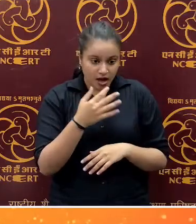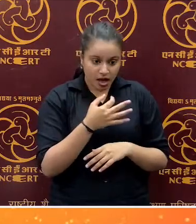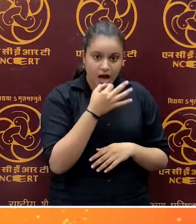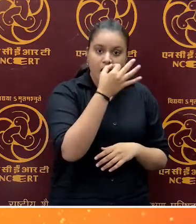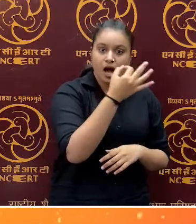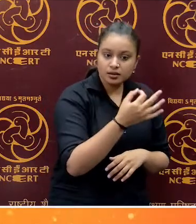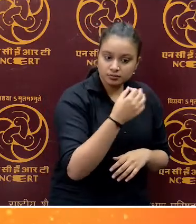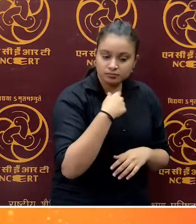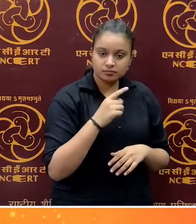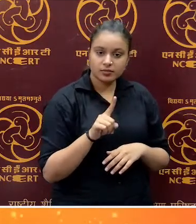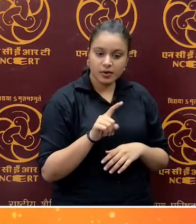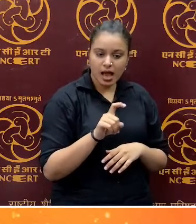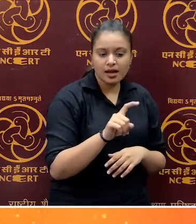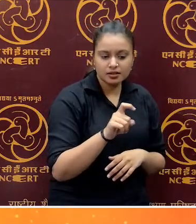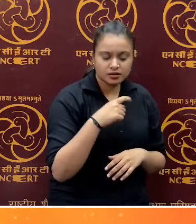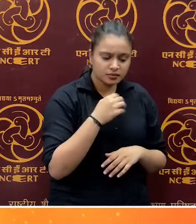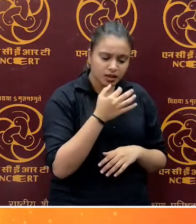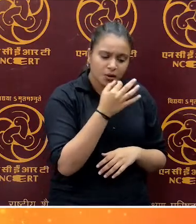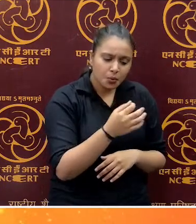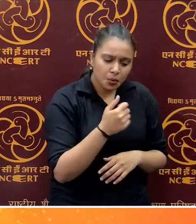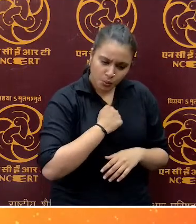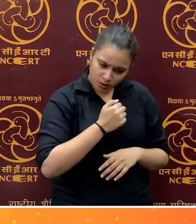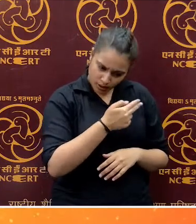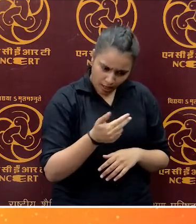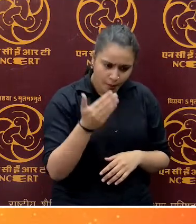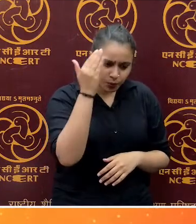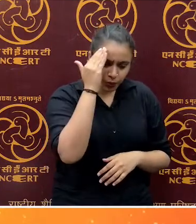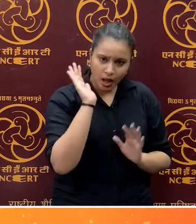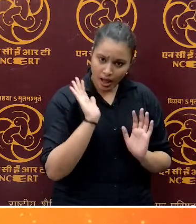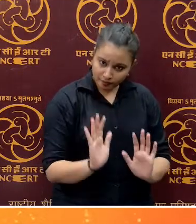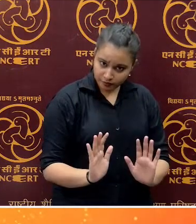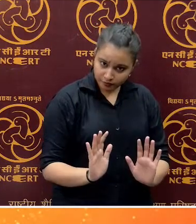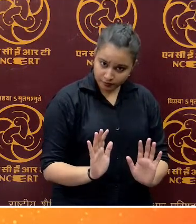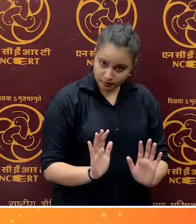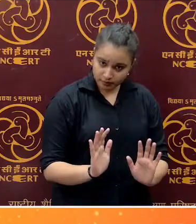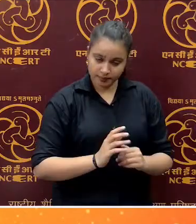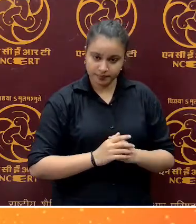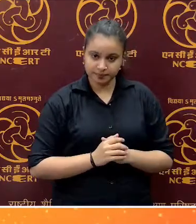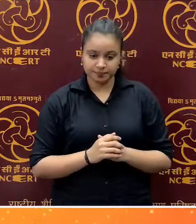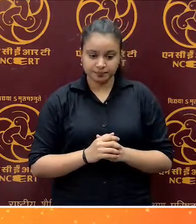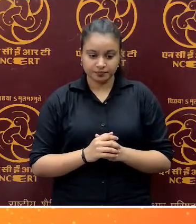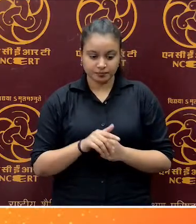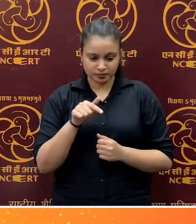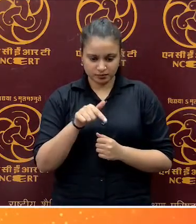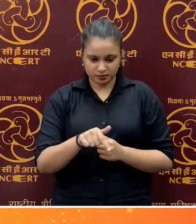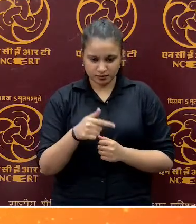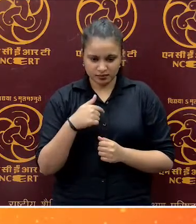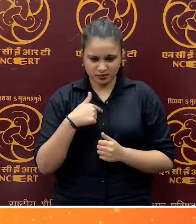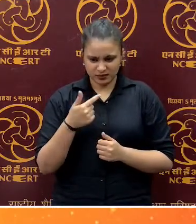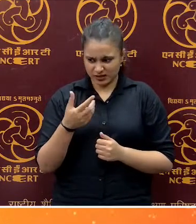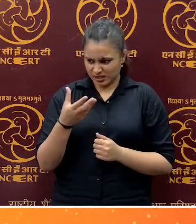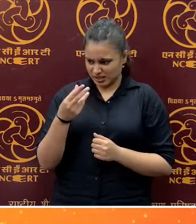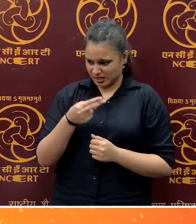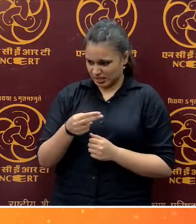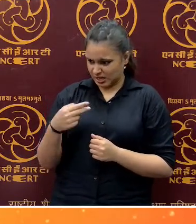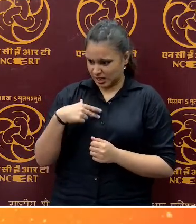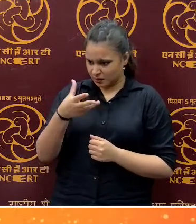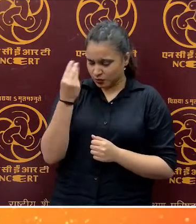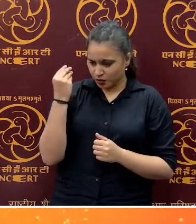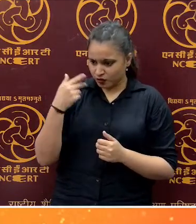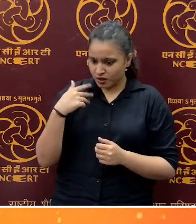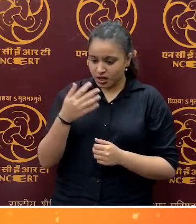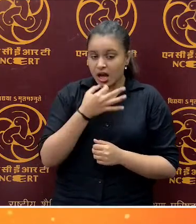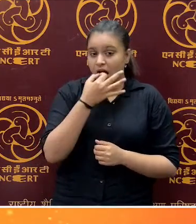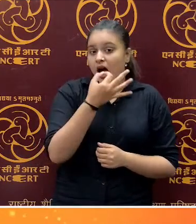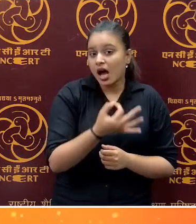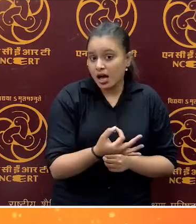ant, "Ant, do you know my name?" He had forgotten his name, and now he is going to ask the